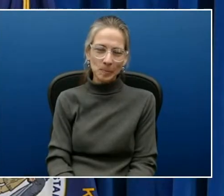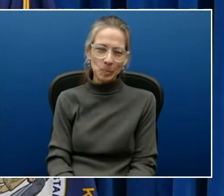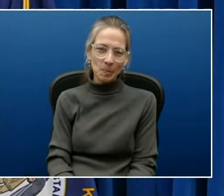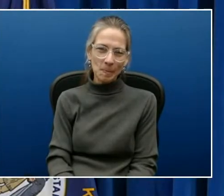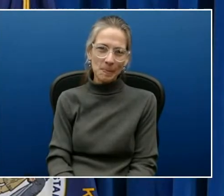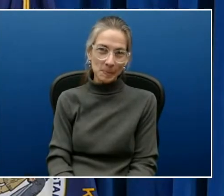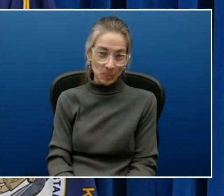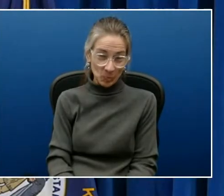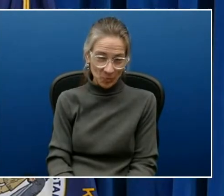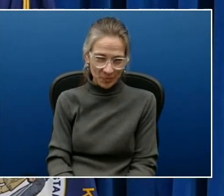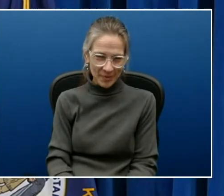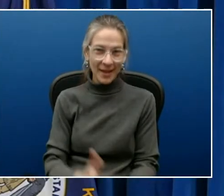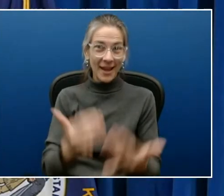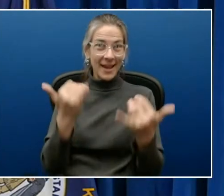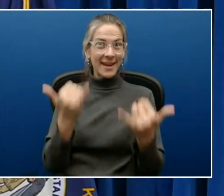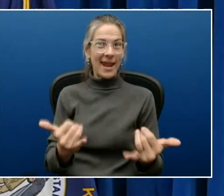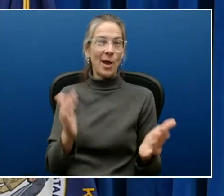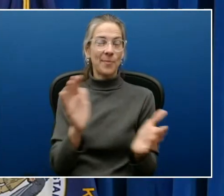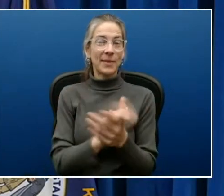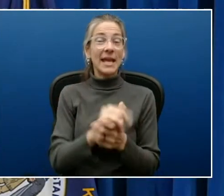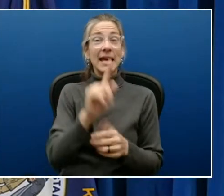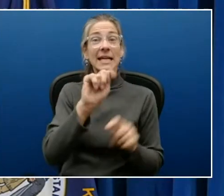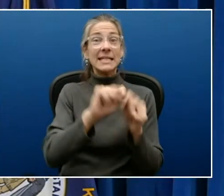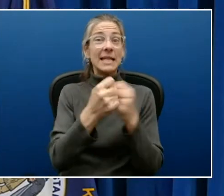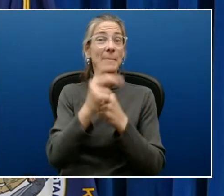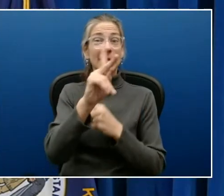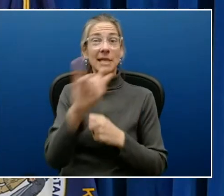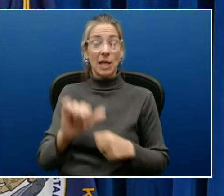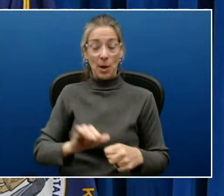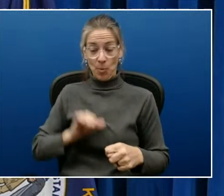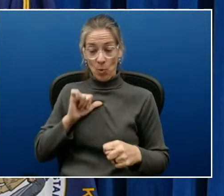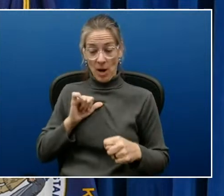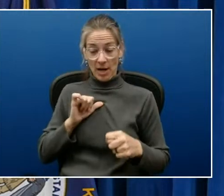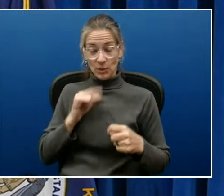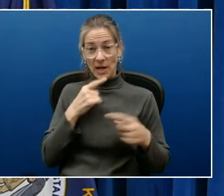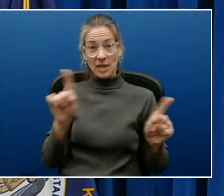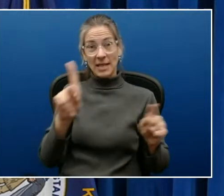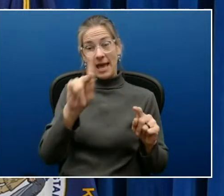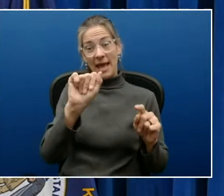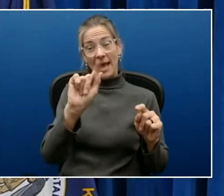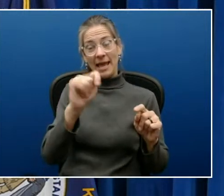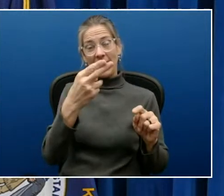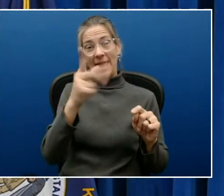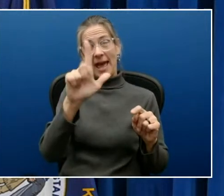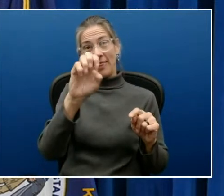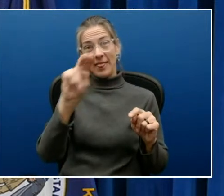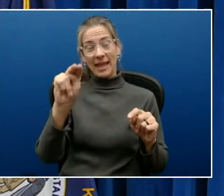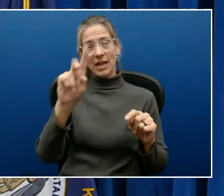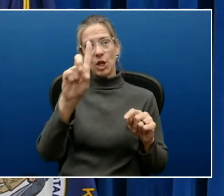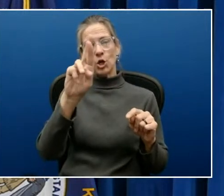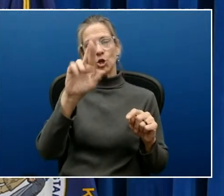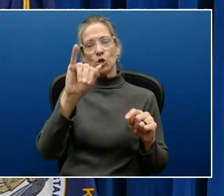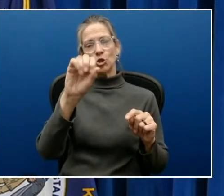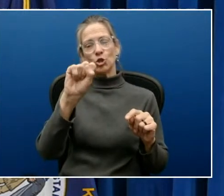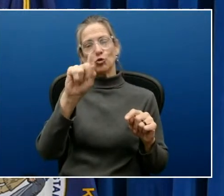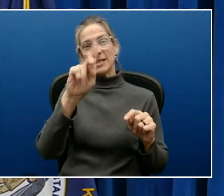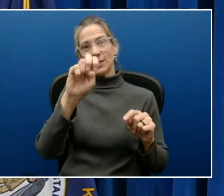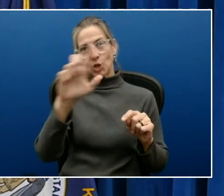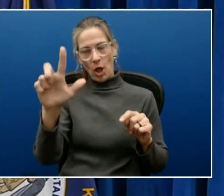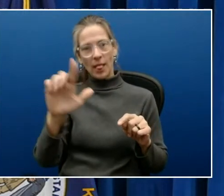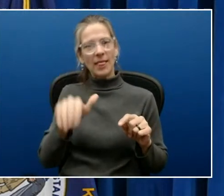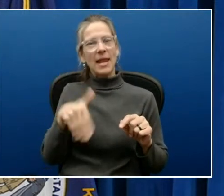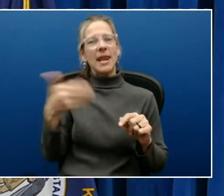Now, Team Kentucky is proud to announce that Kathleen Driscoll will be our next Poet Laureate, representing the Commonwealth